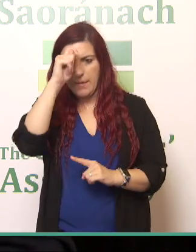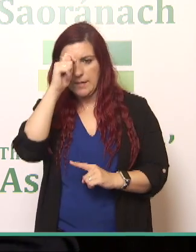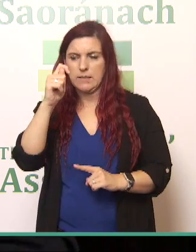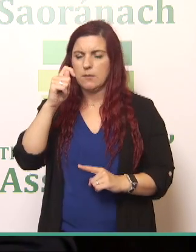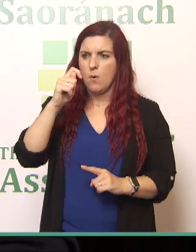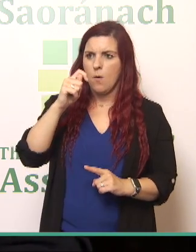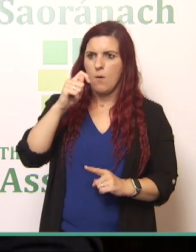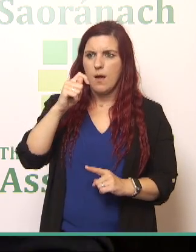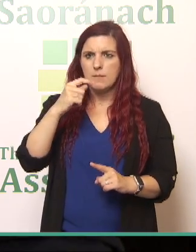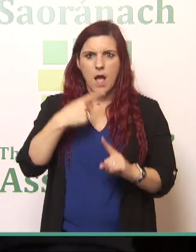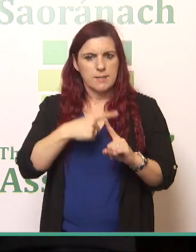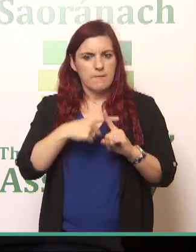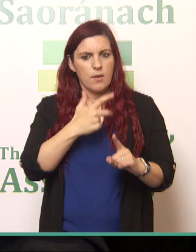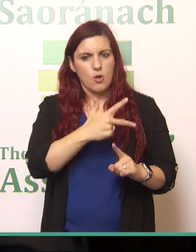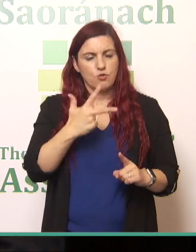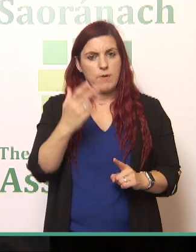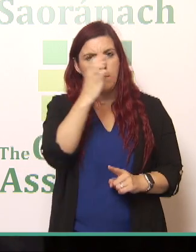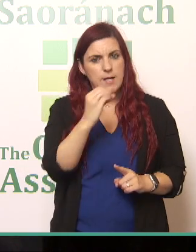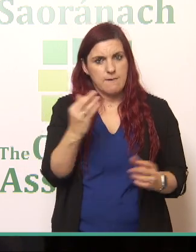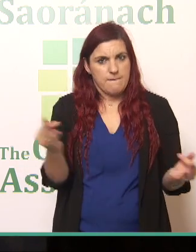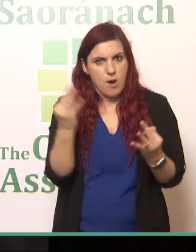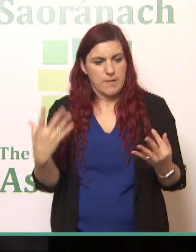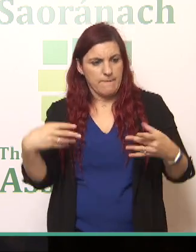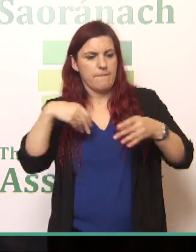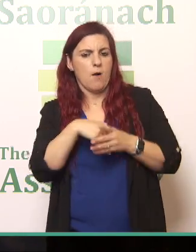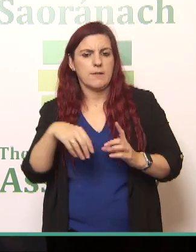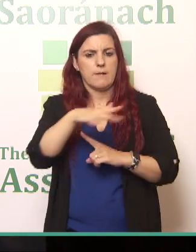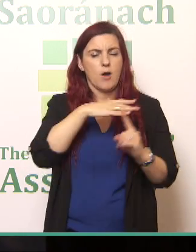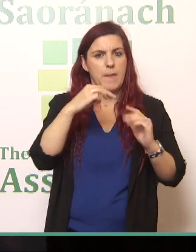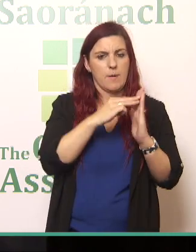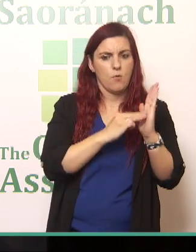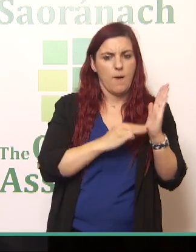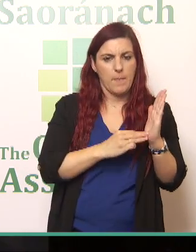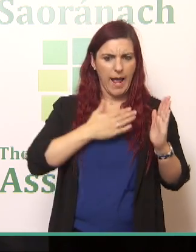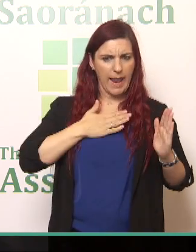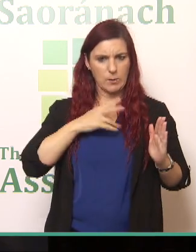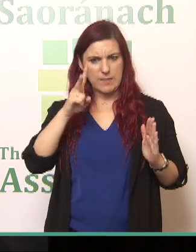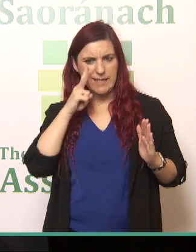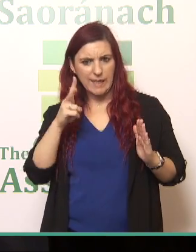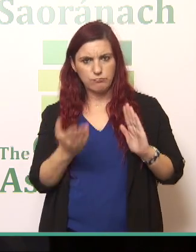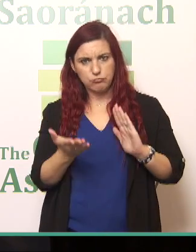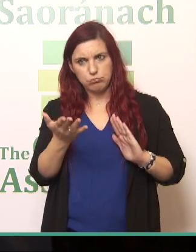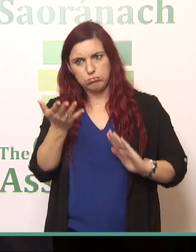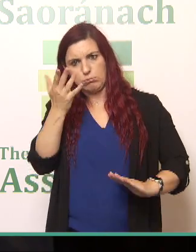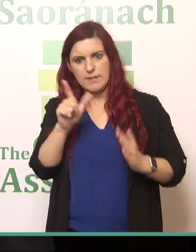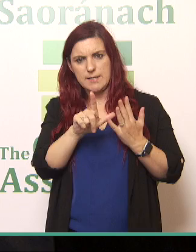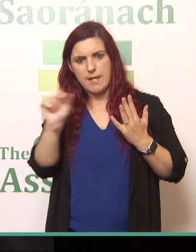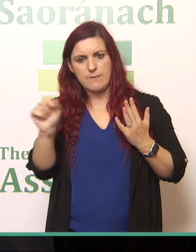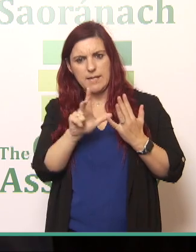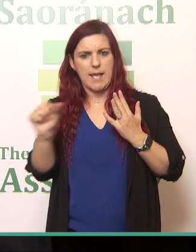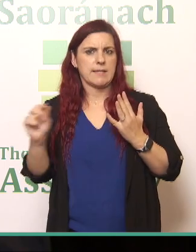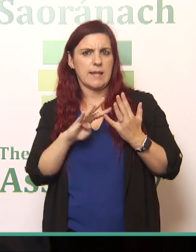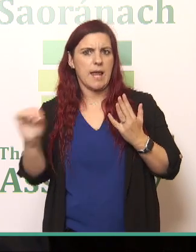that we've 33% of our farmers in an environmental programme. We would like to see 70, 80, 90,000. Why